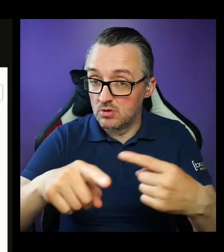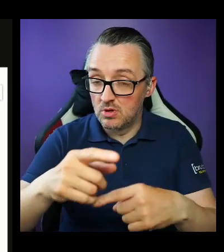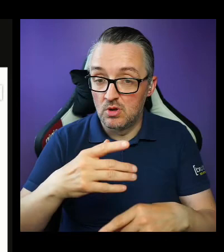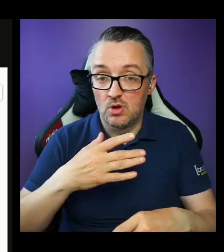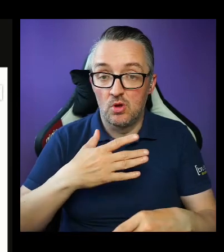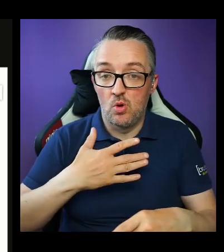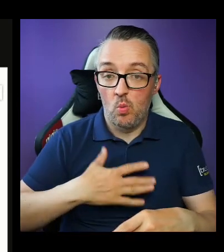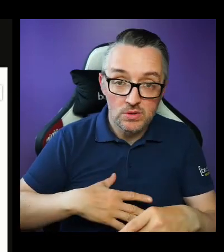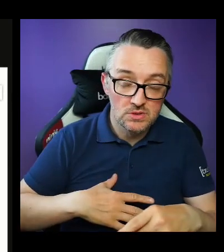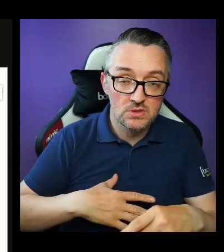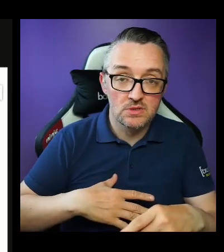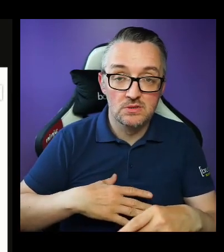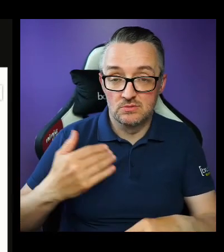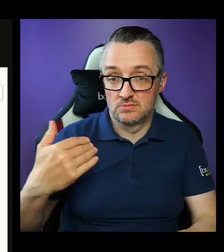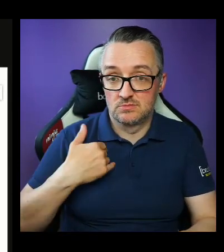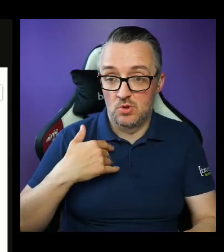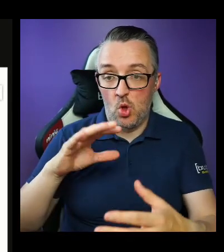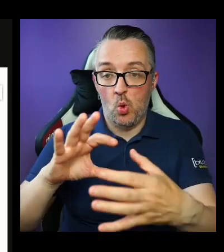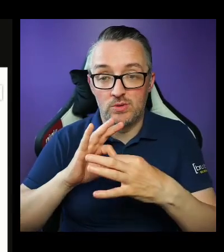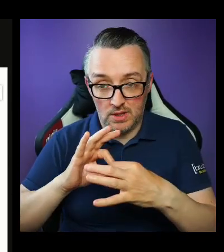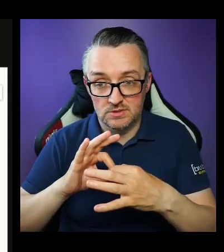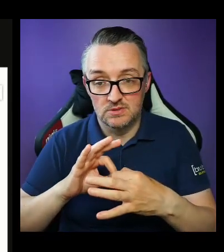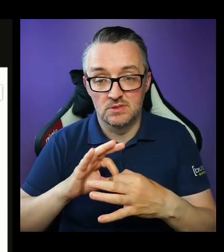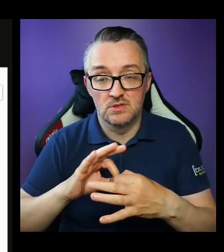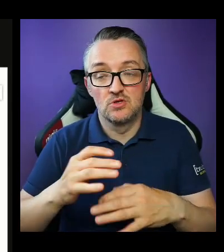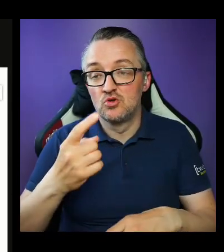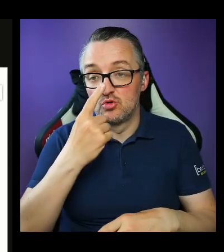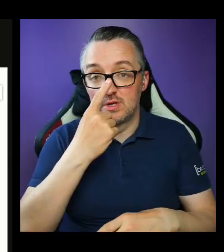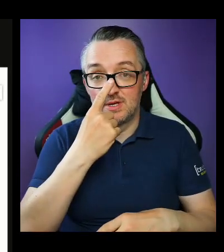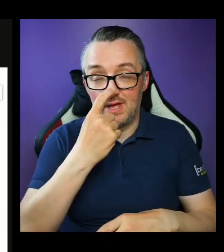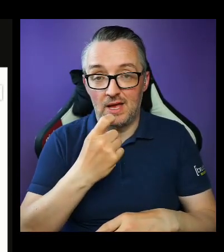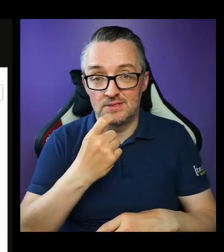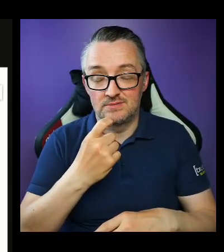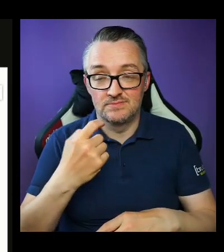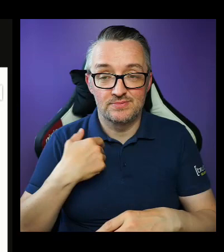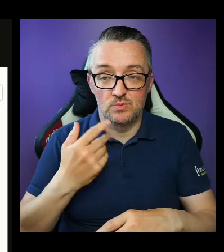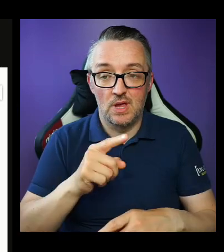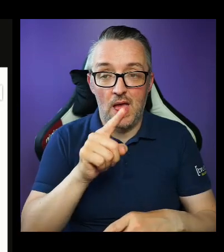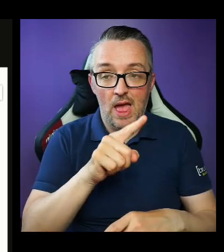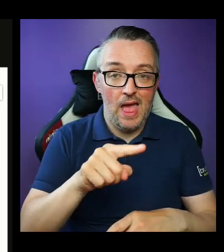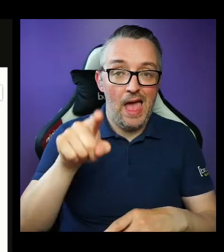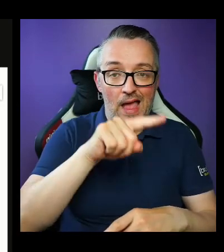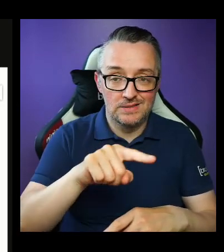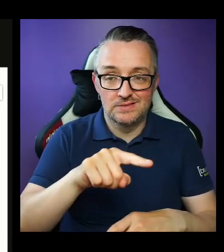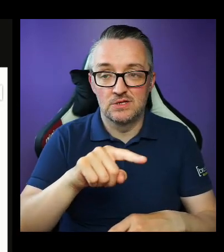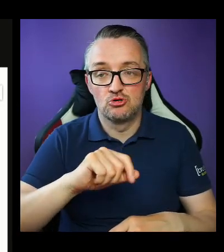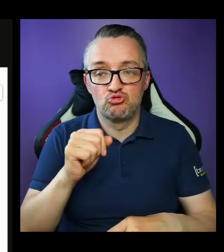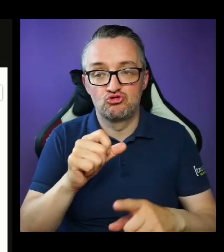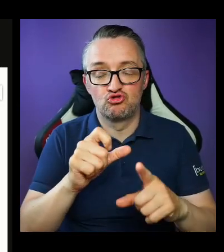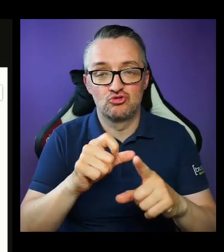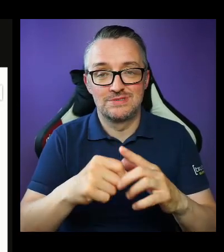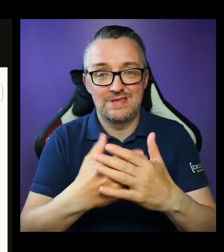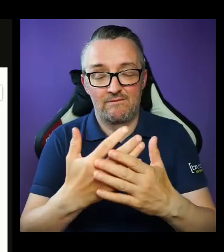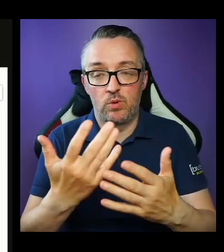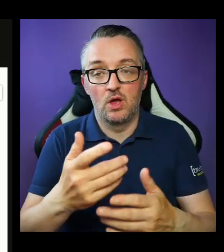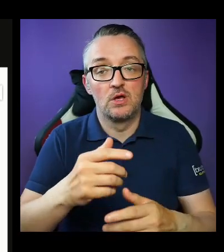to get or want to get in touch with us, you can reach out on @ScottishDevs on Twitter or via the meetup